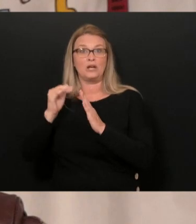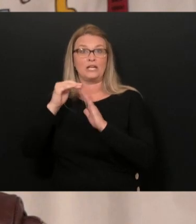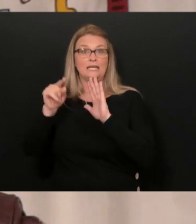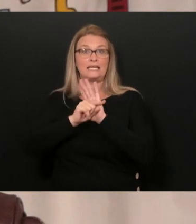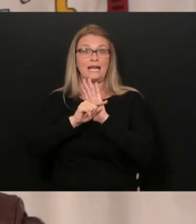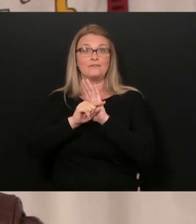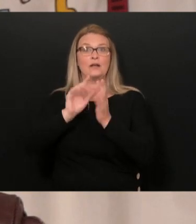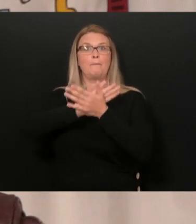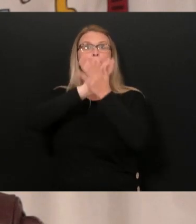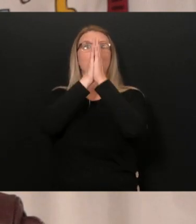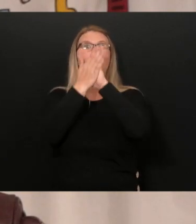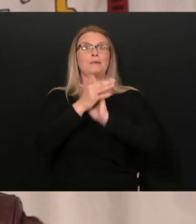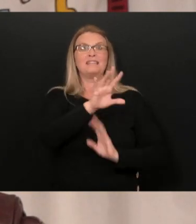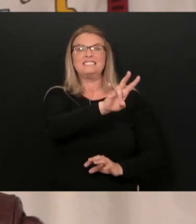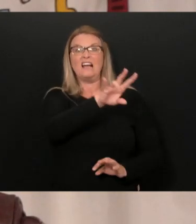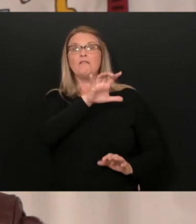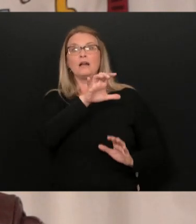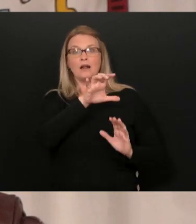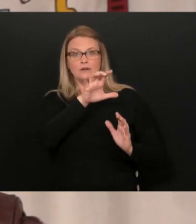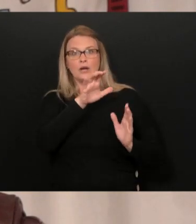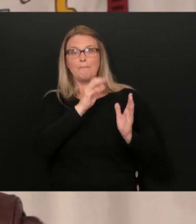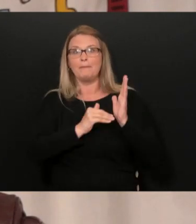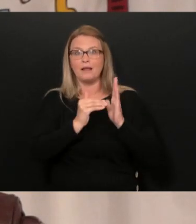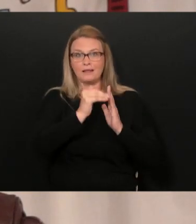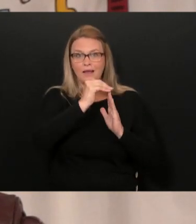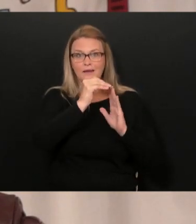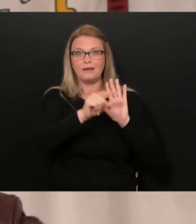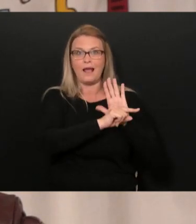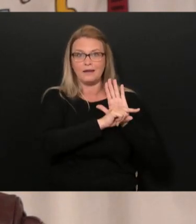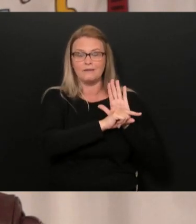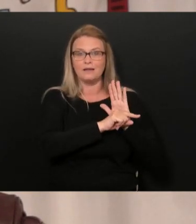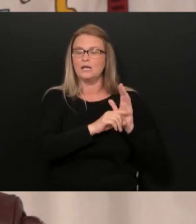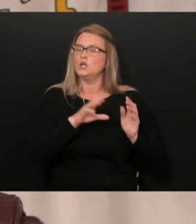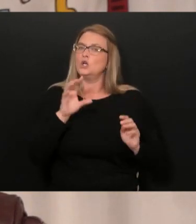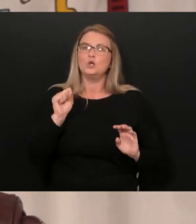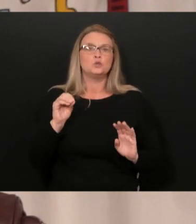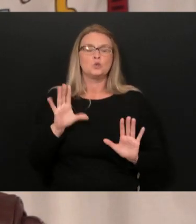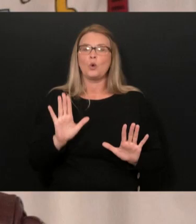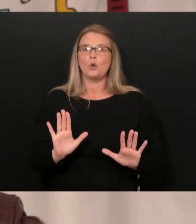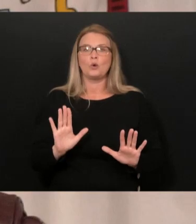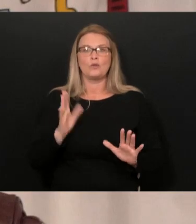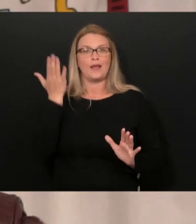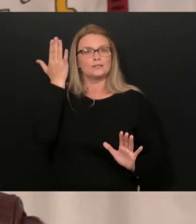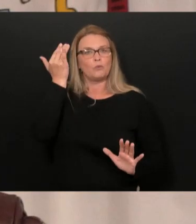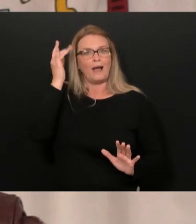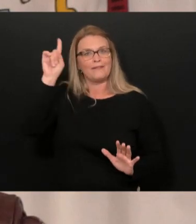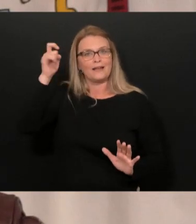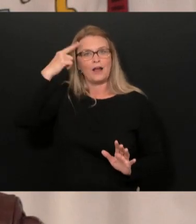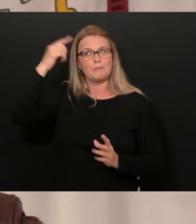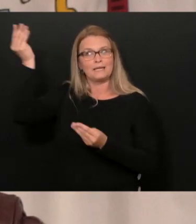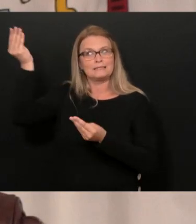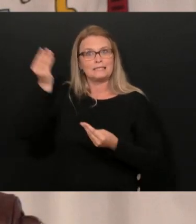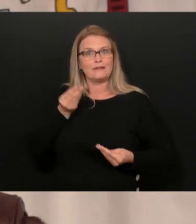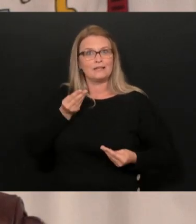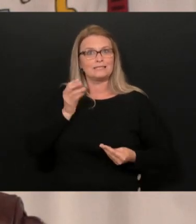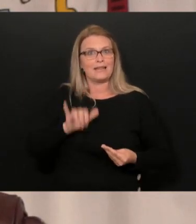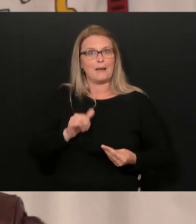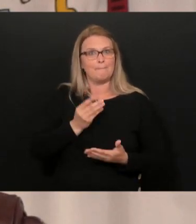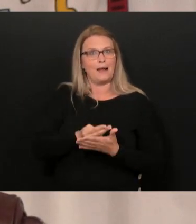into a $700 million shortfall. That's why the government has sent us $1.25